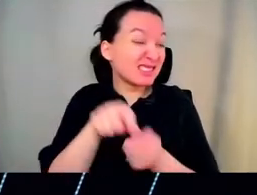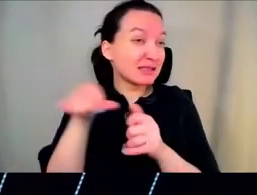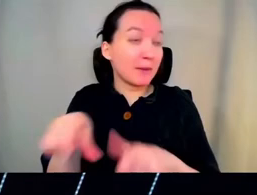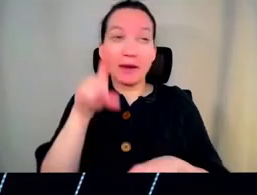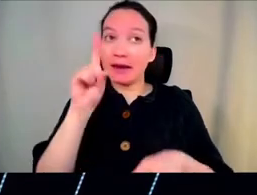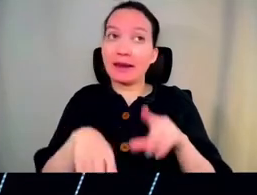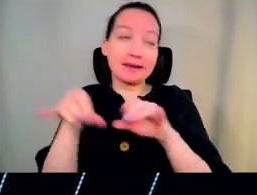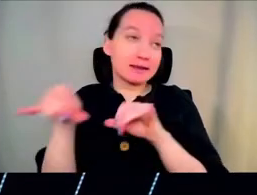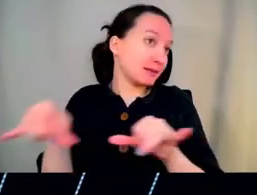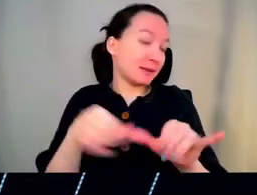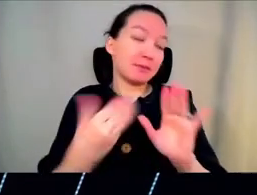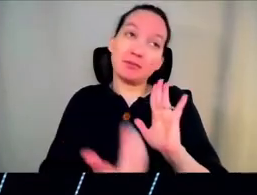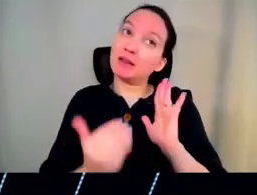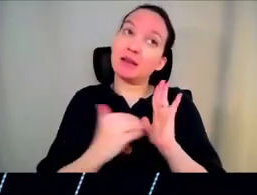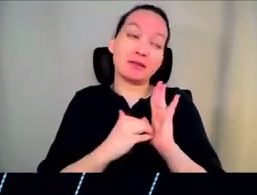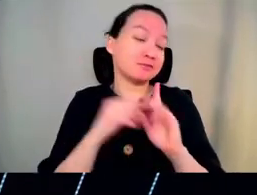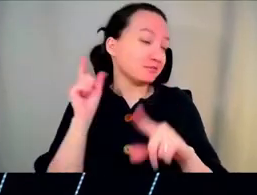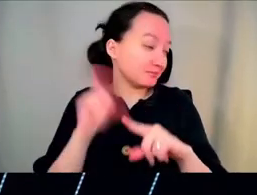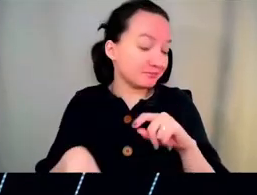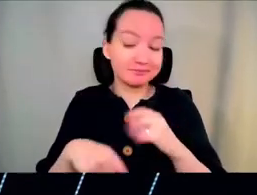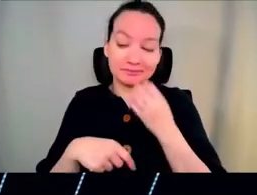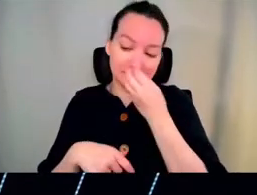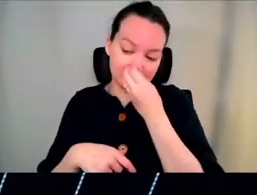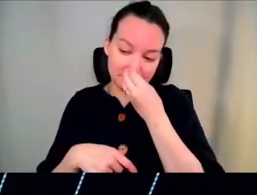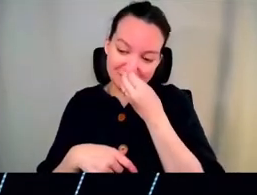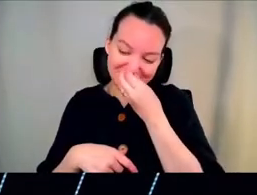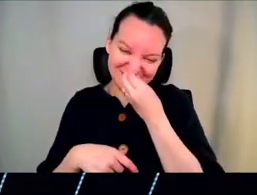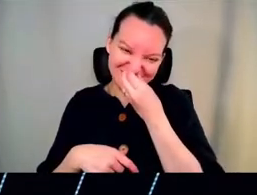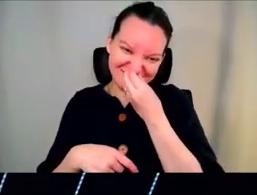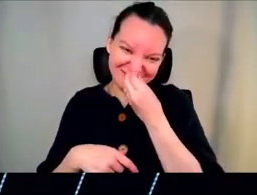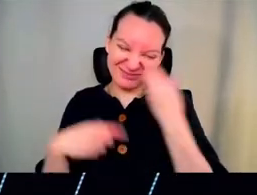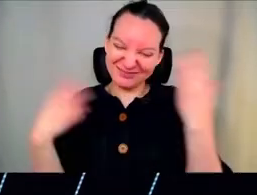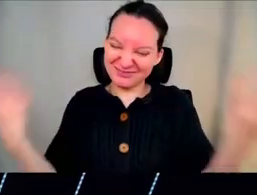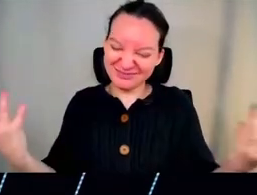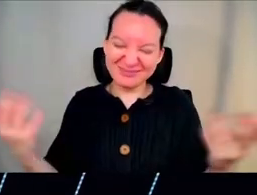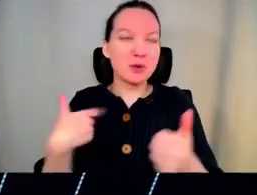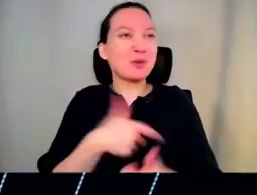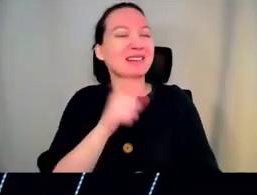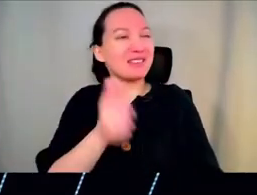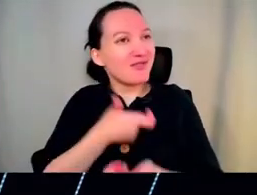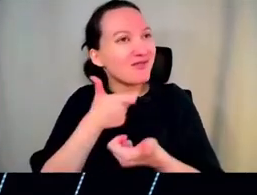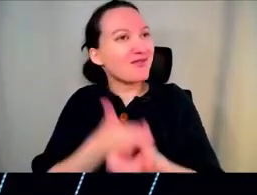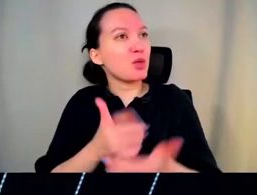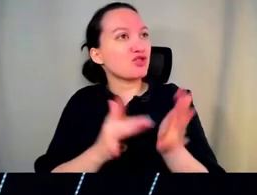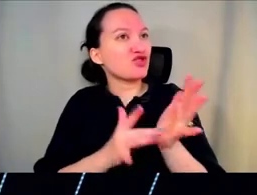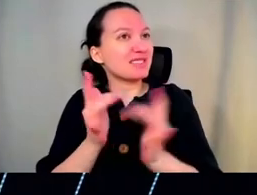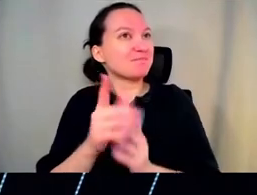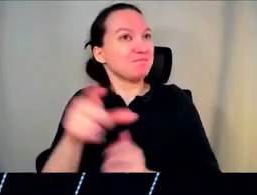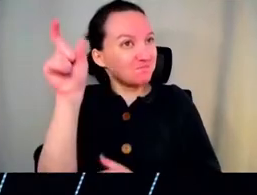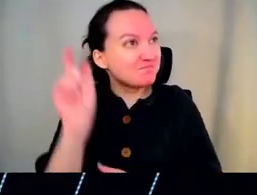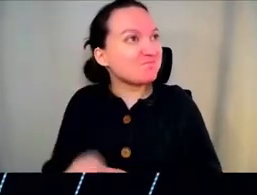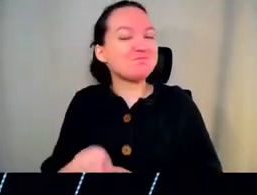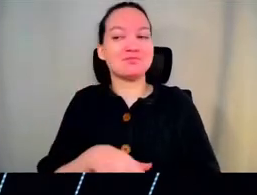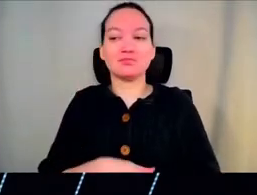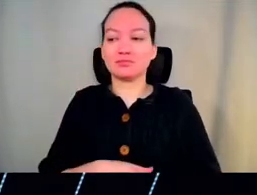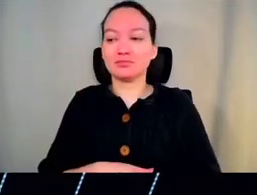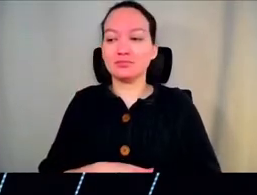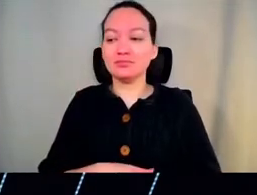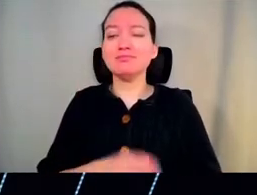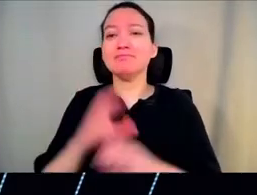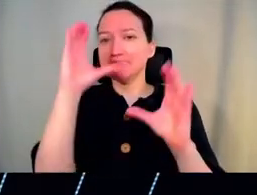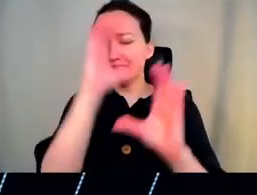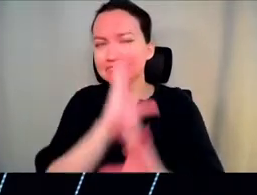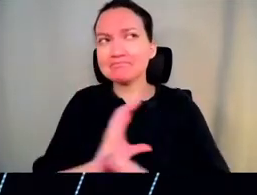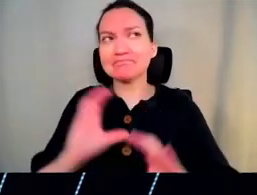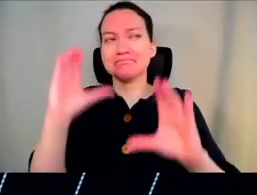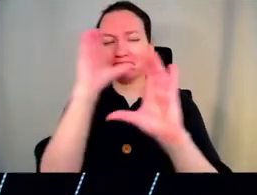cannot do that same thing again. Ugh. We need to follow Jesus desperately. Seek after